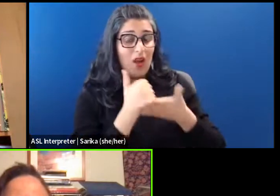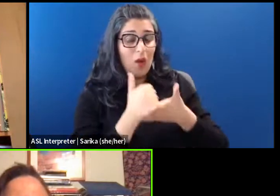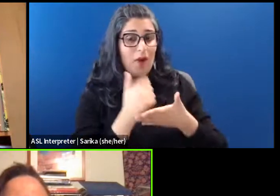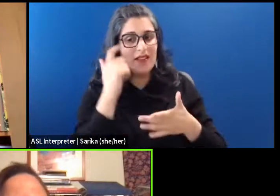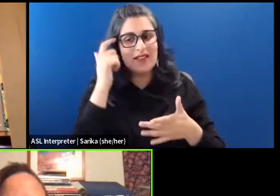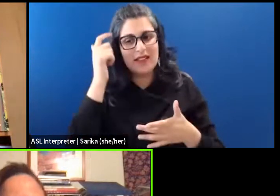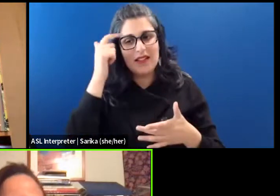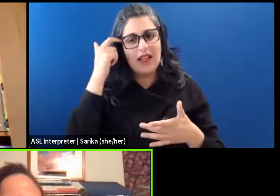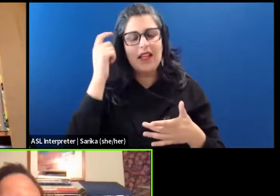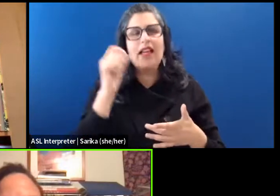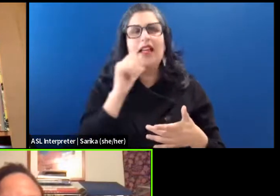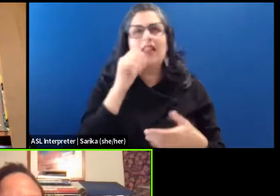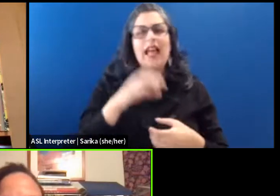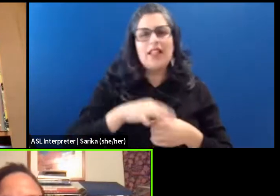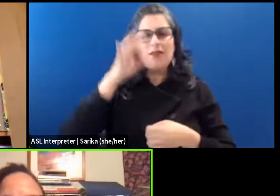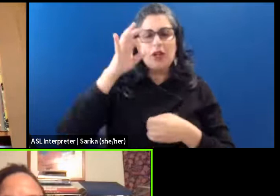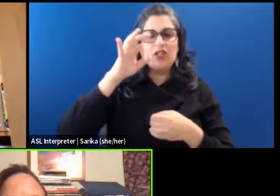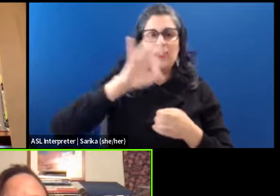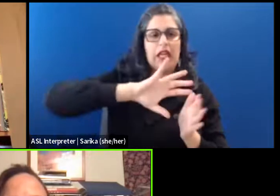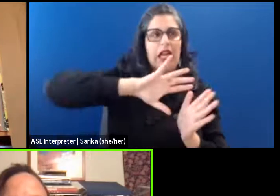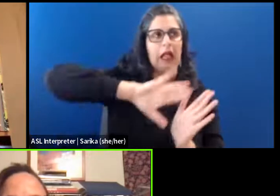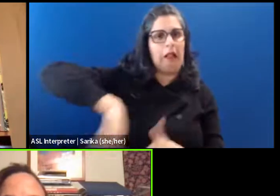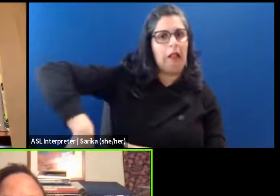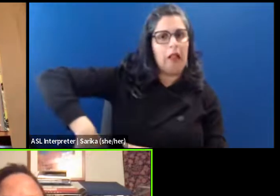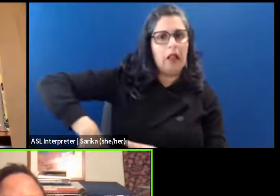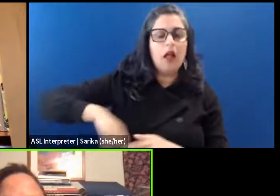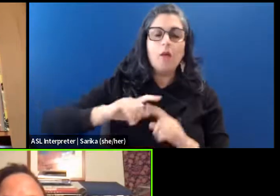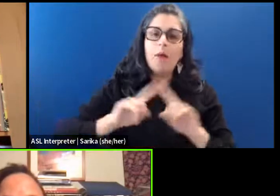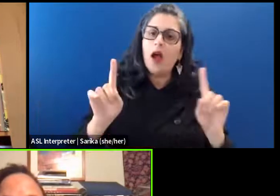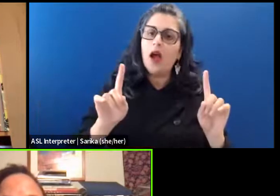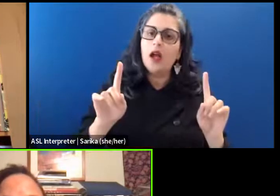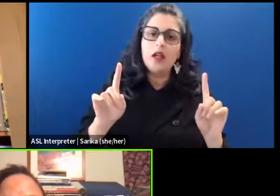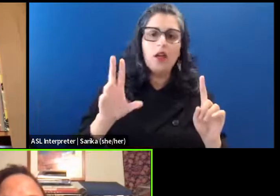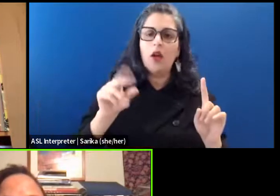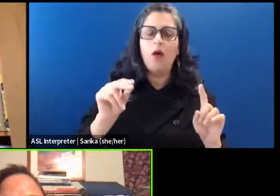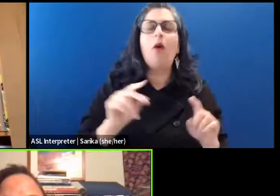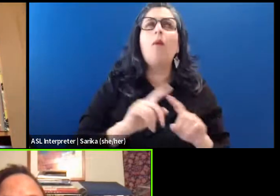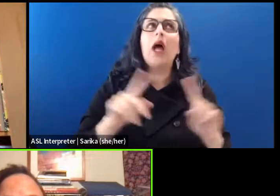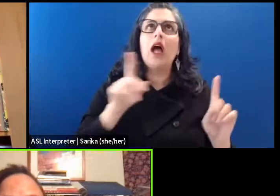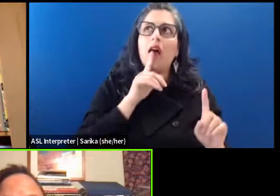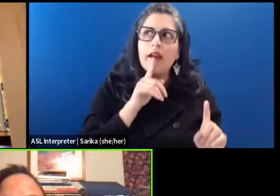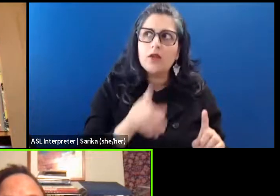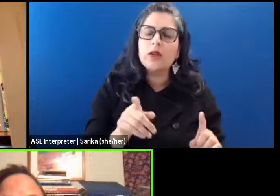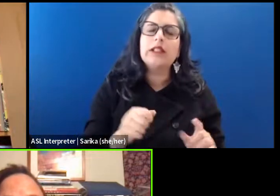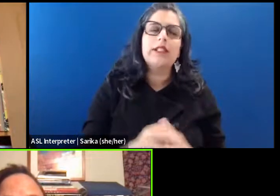not spiritually bypass, right? But actually,